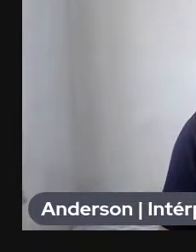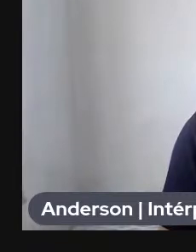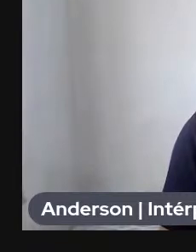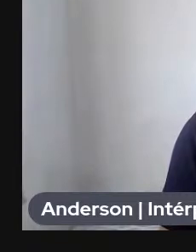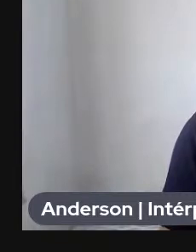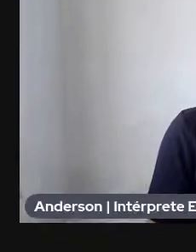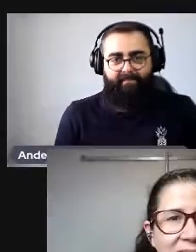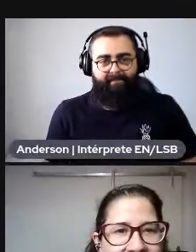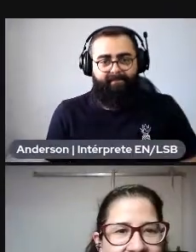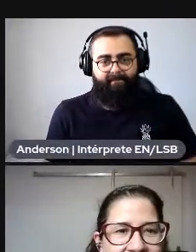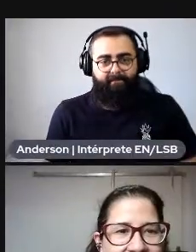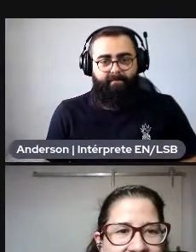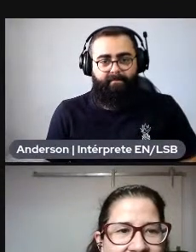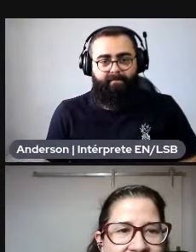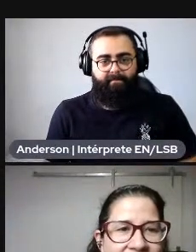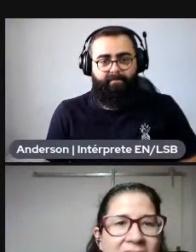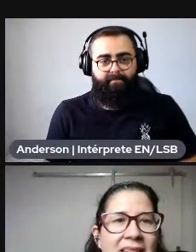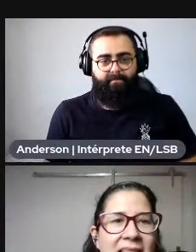Is it okay?